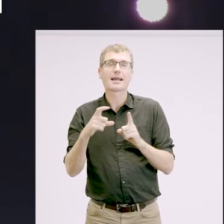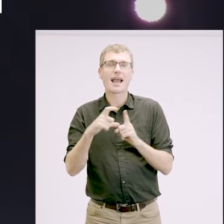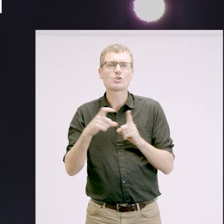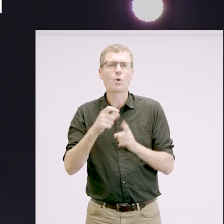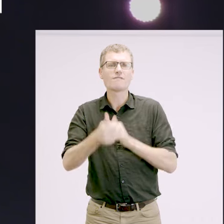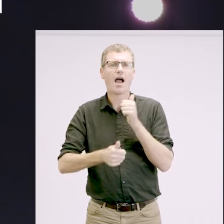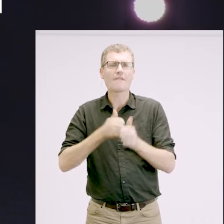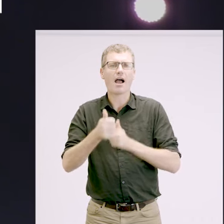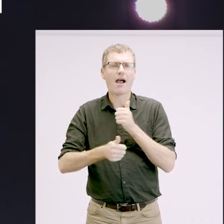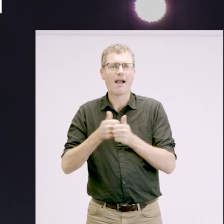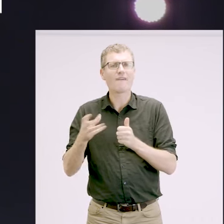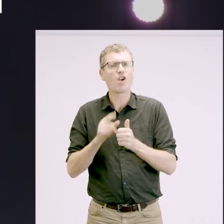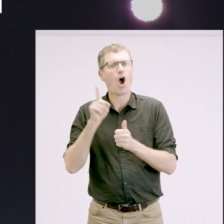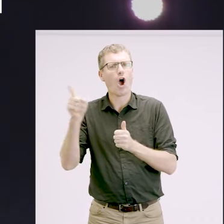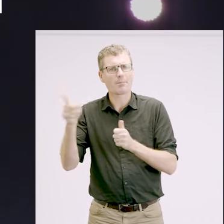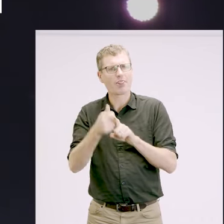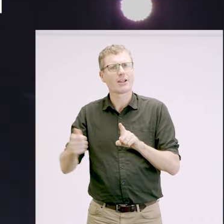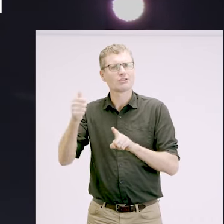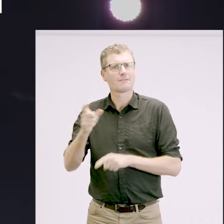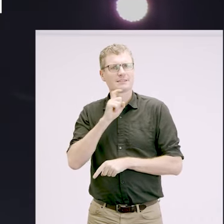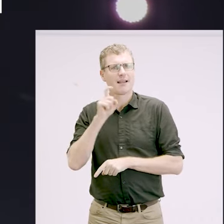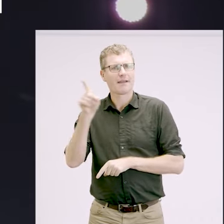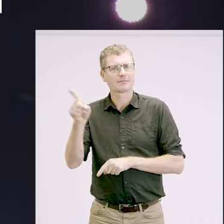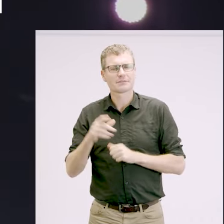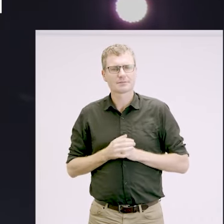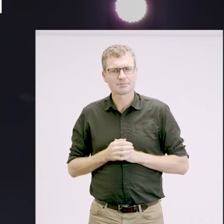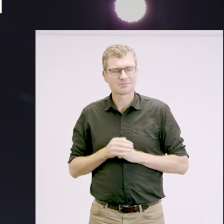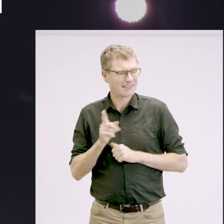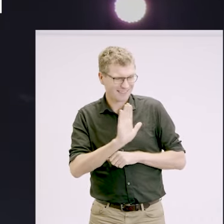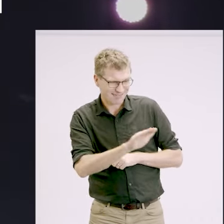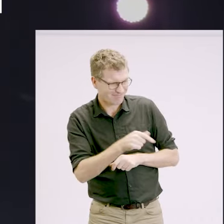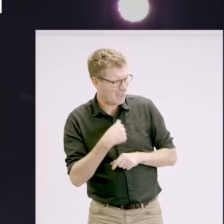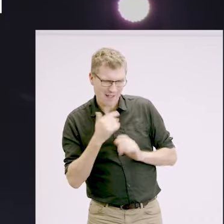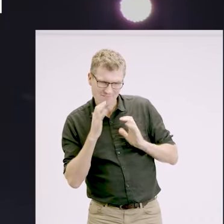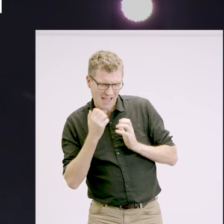compassion in the sight of the chief of the eunuchs. And the chief said to Daniel,